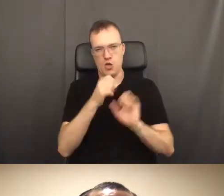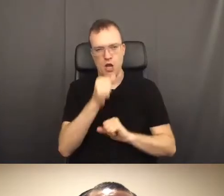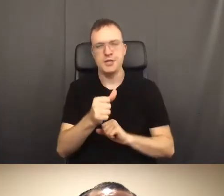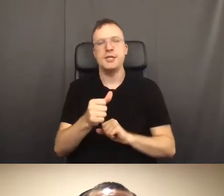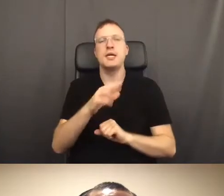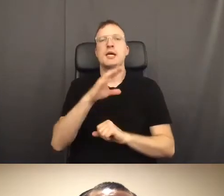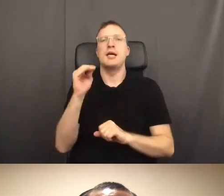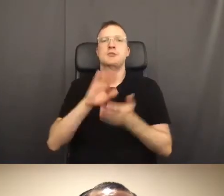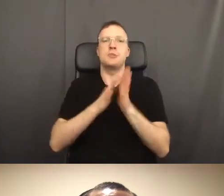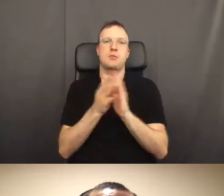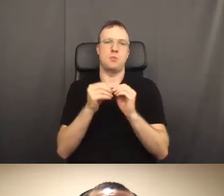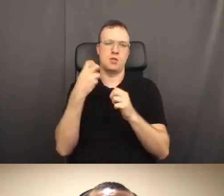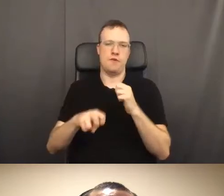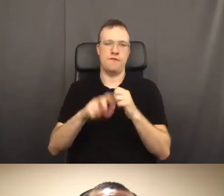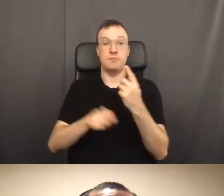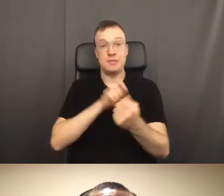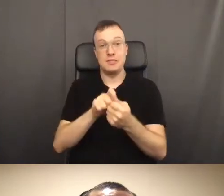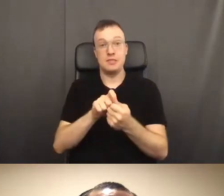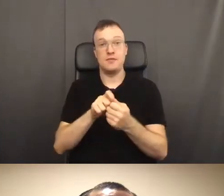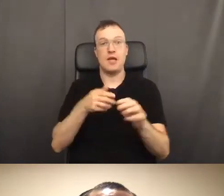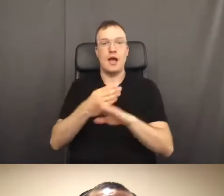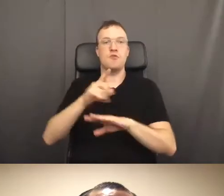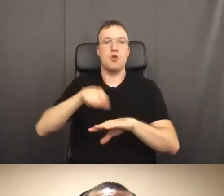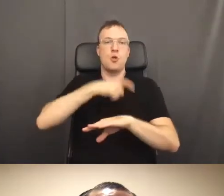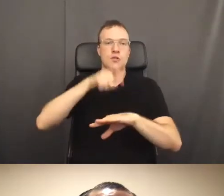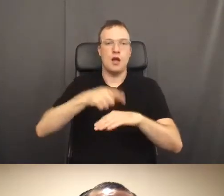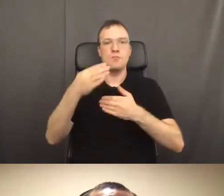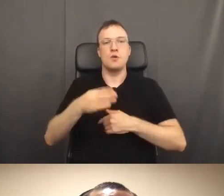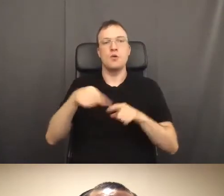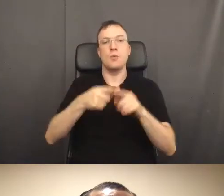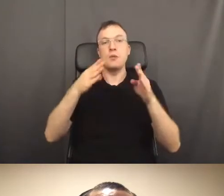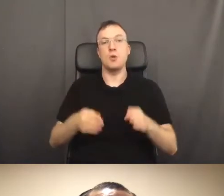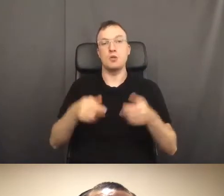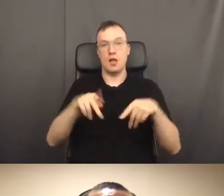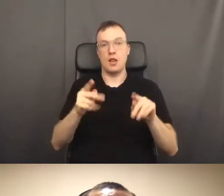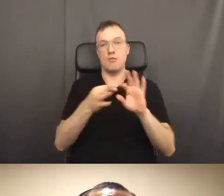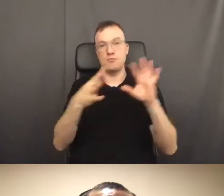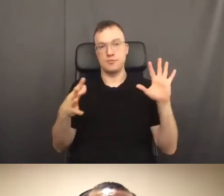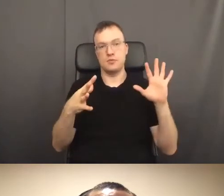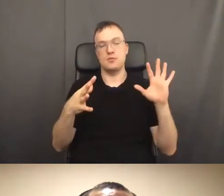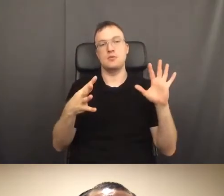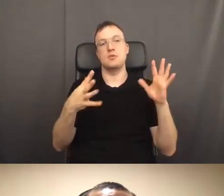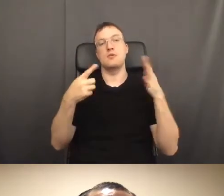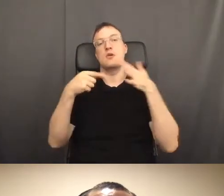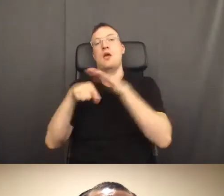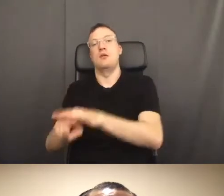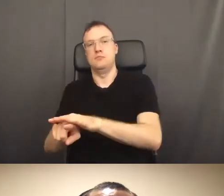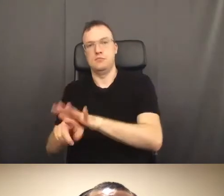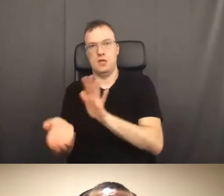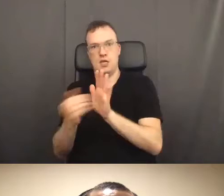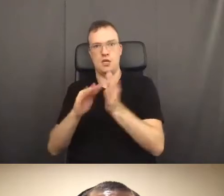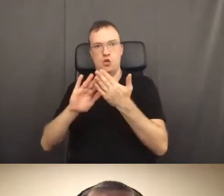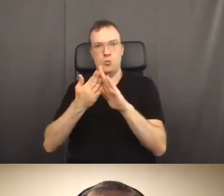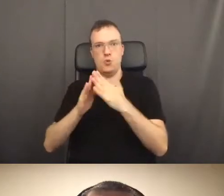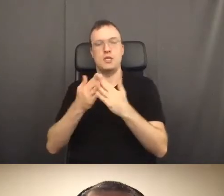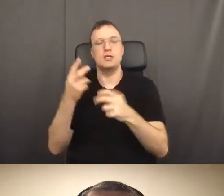difficult, particularly after longer periods of time when someone is released and they're reintegrating back into community. So